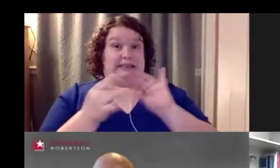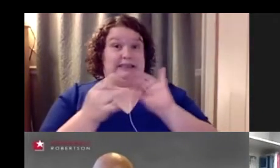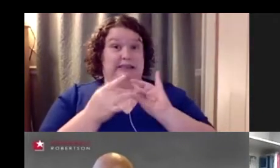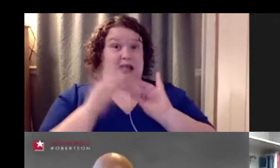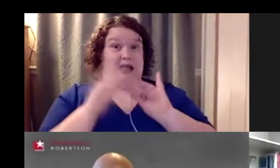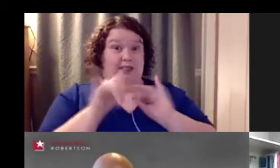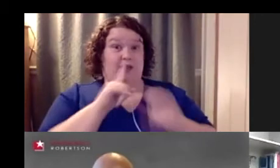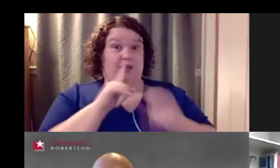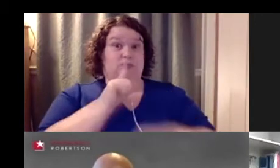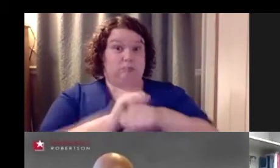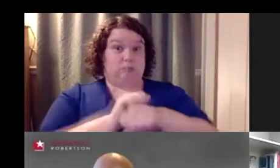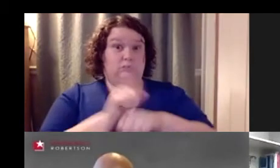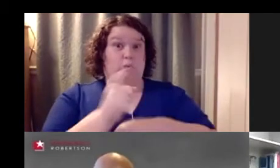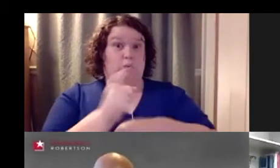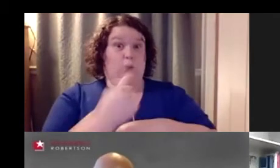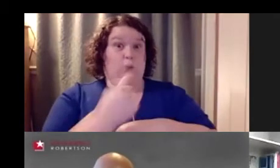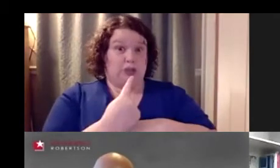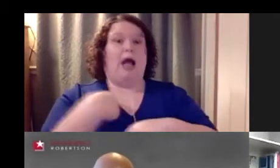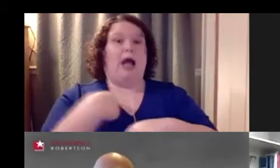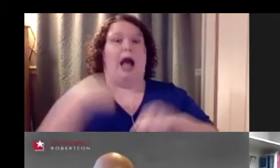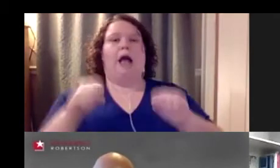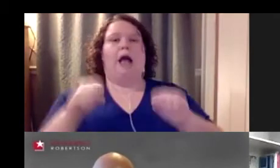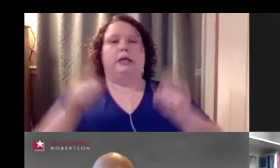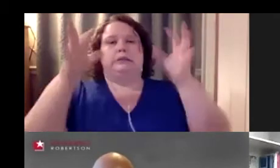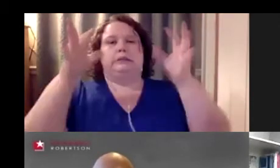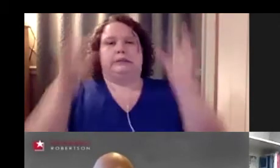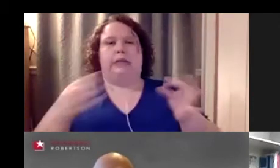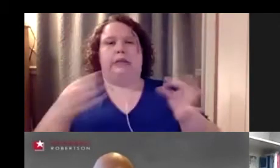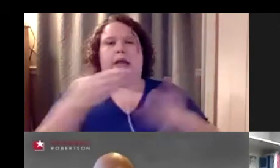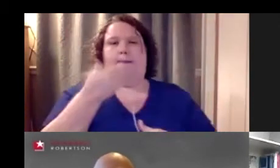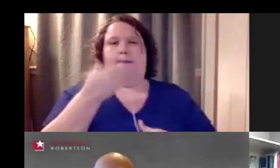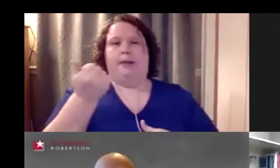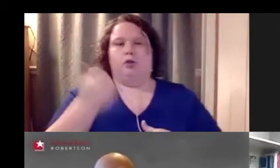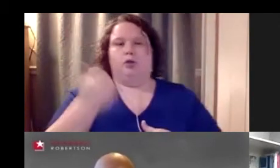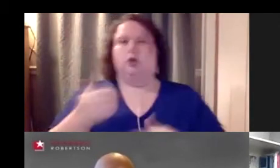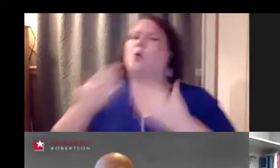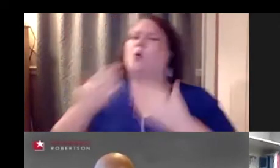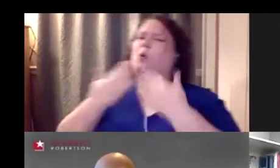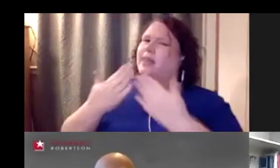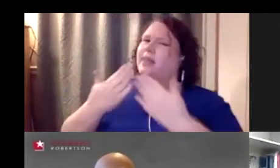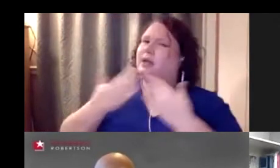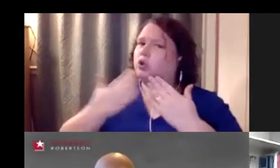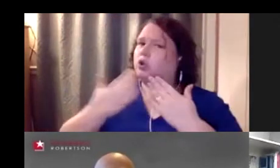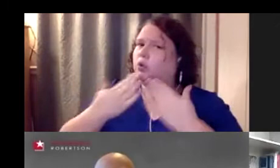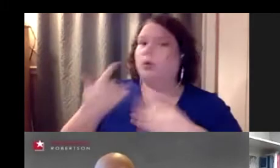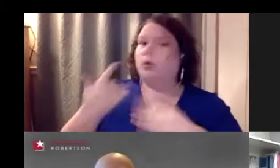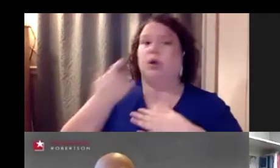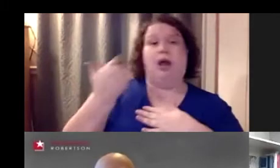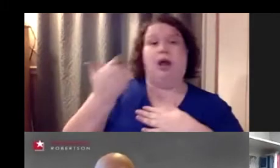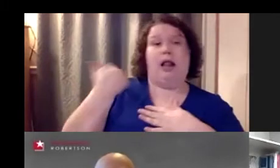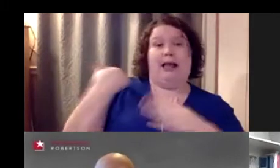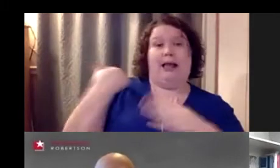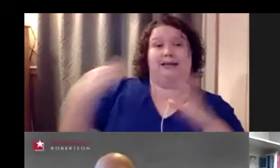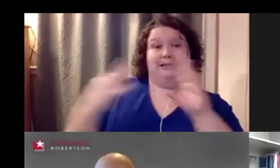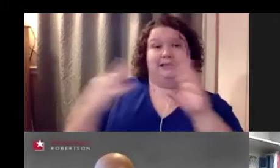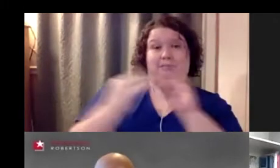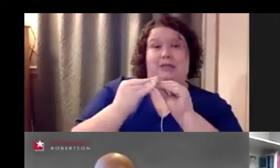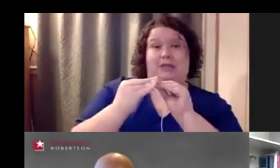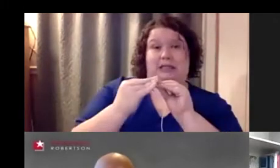decision. Thank you. That we talked at our last meeting about